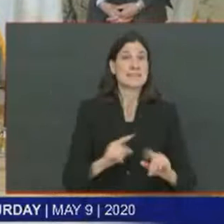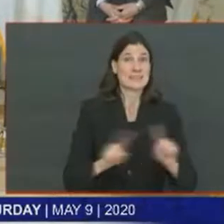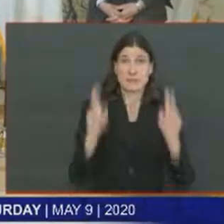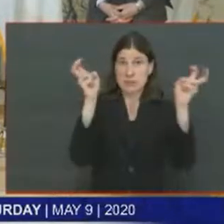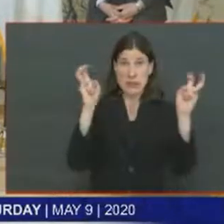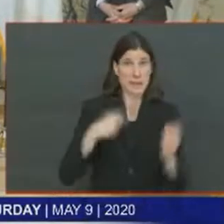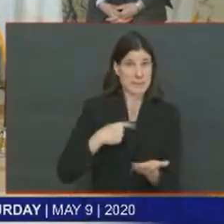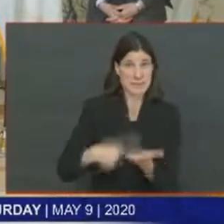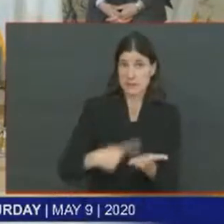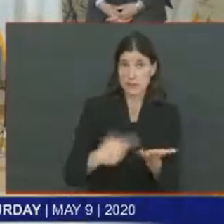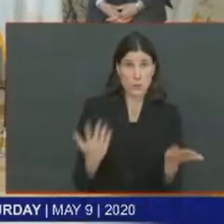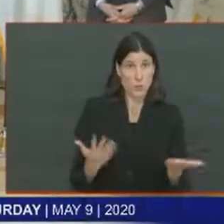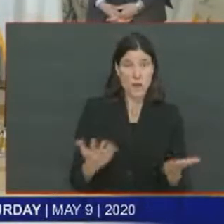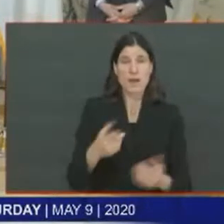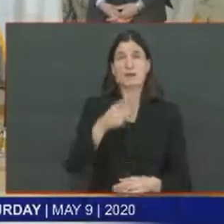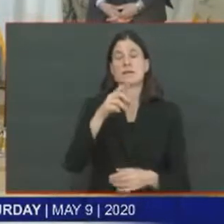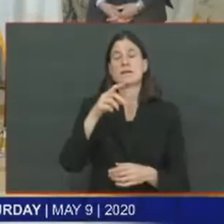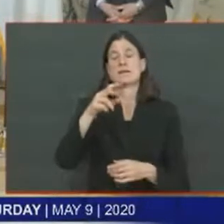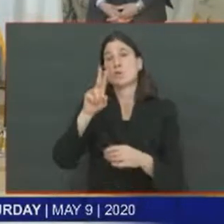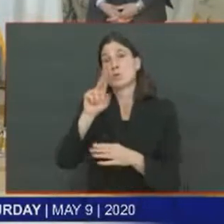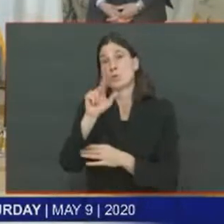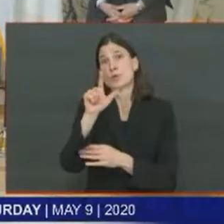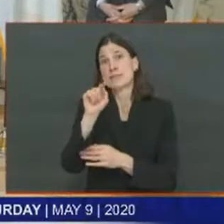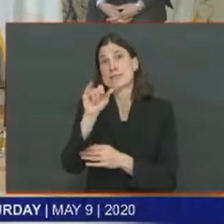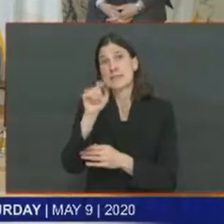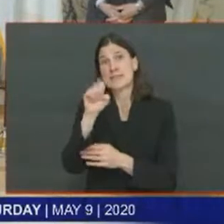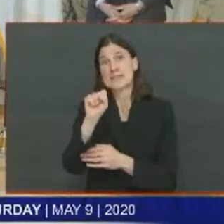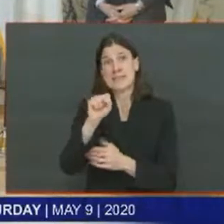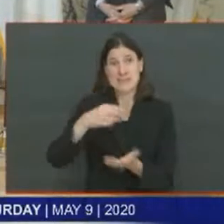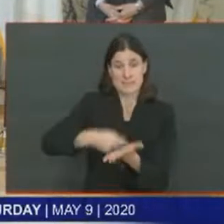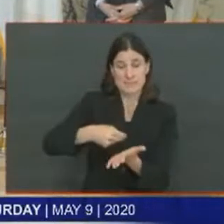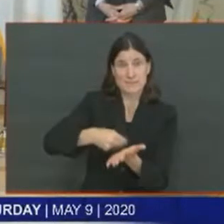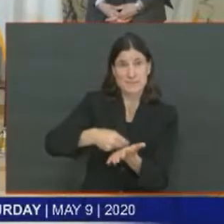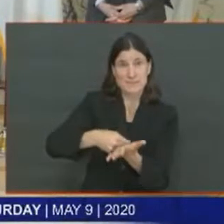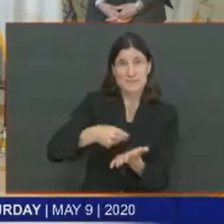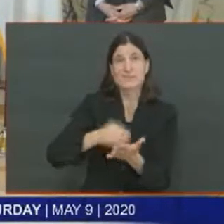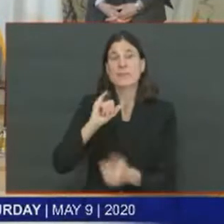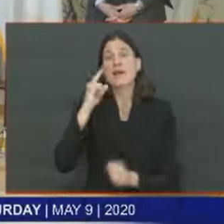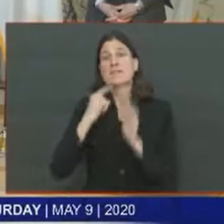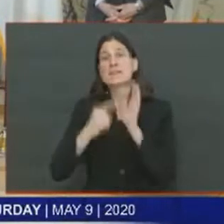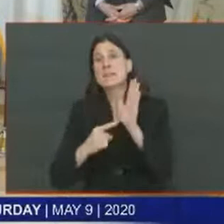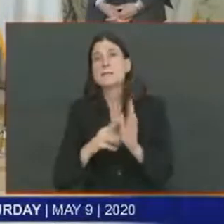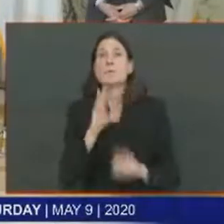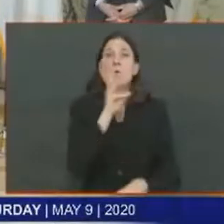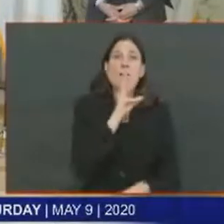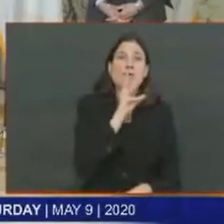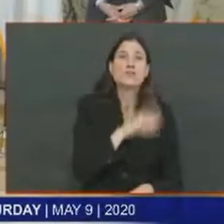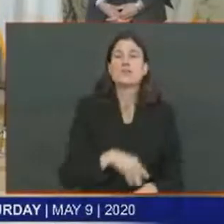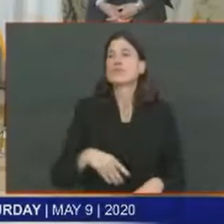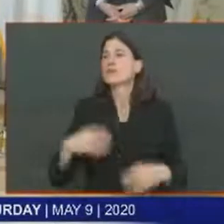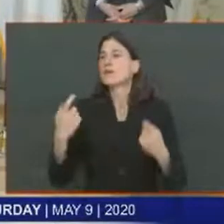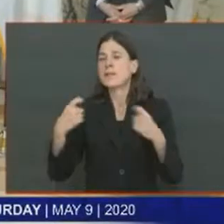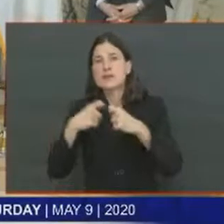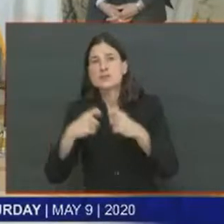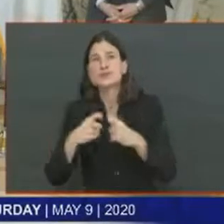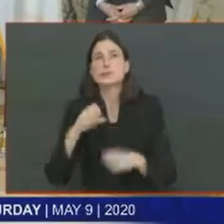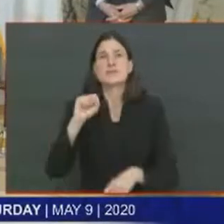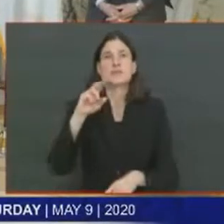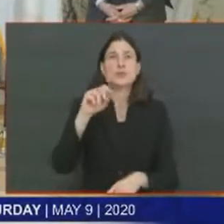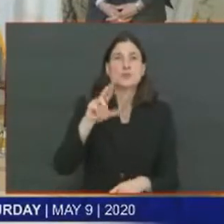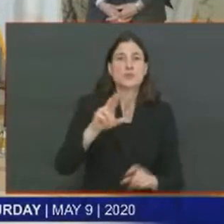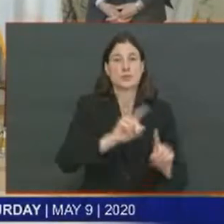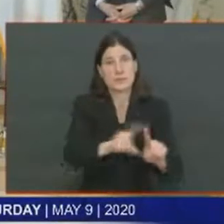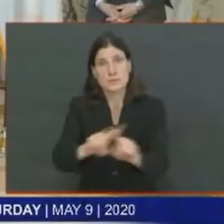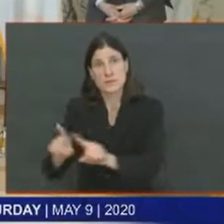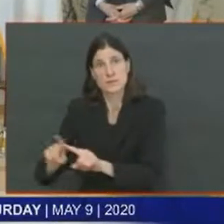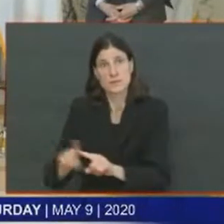utilities cannot be shut off or sent to a collection agency through May 31st. That's